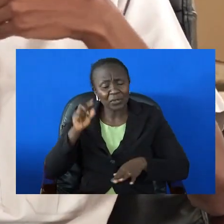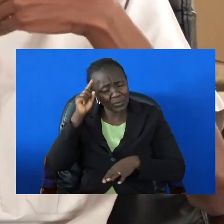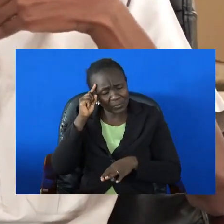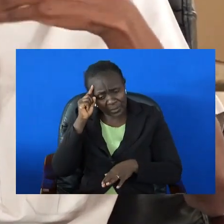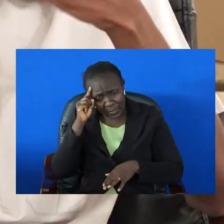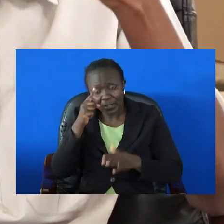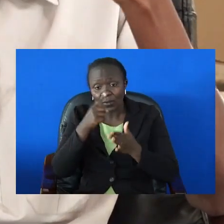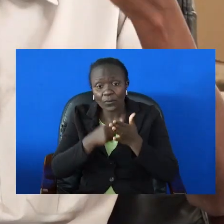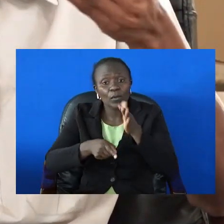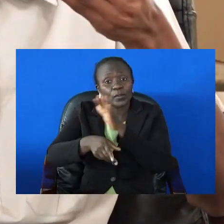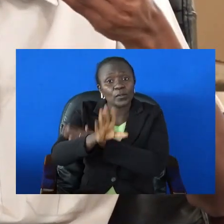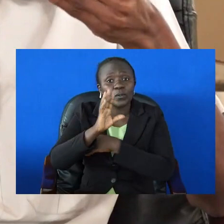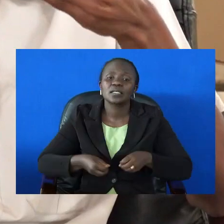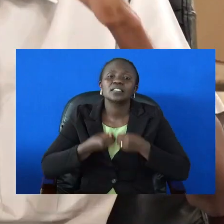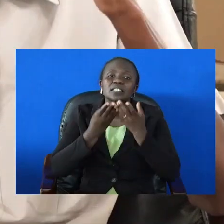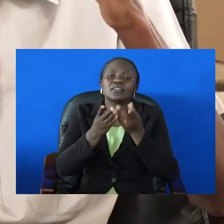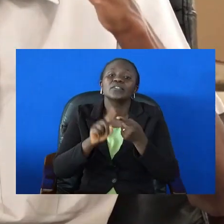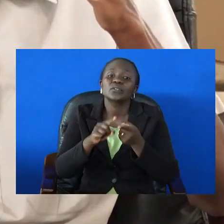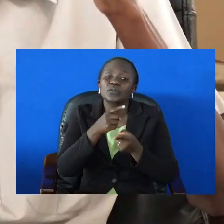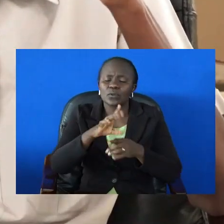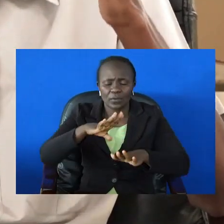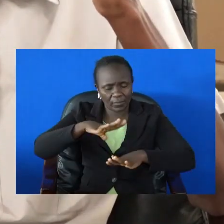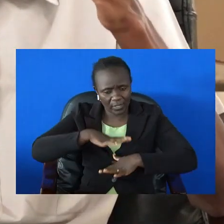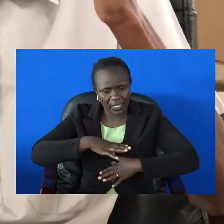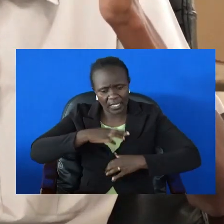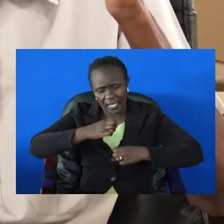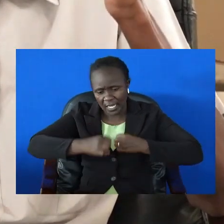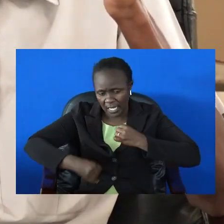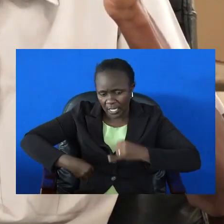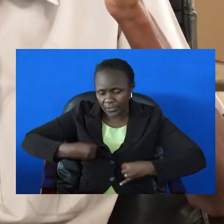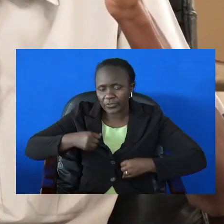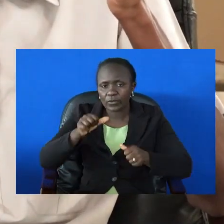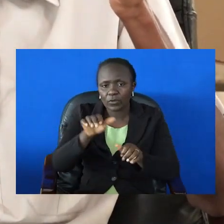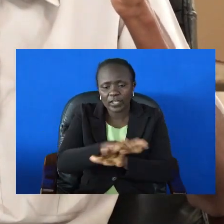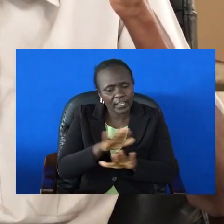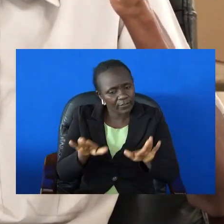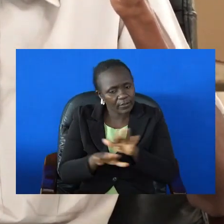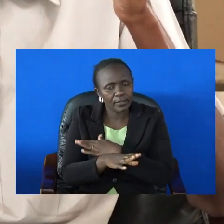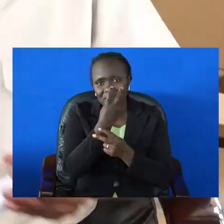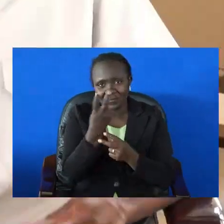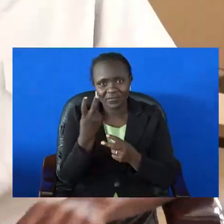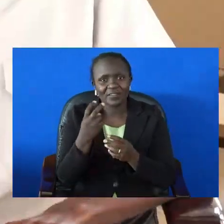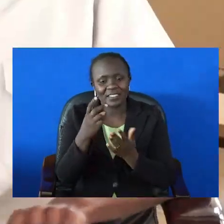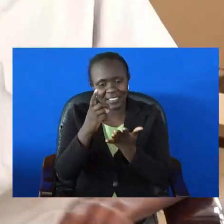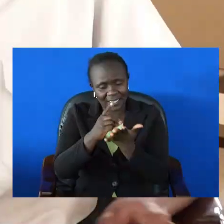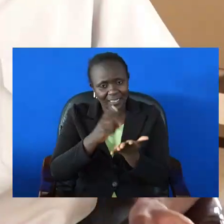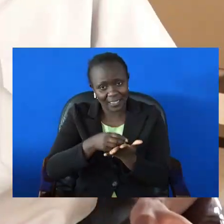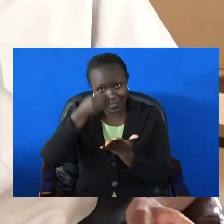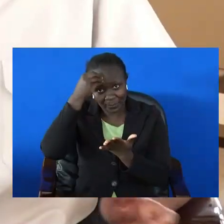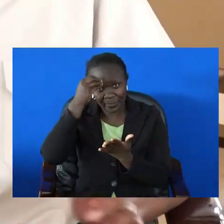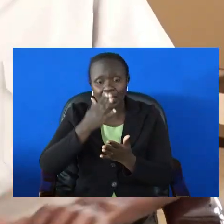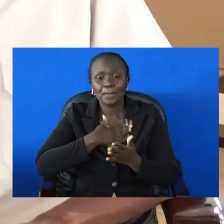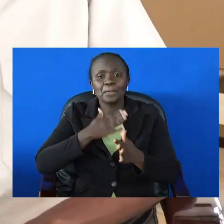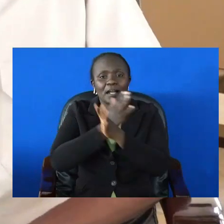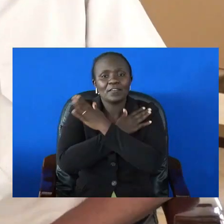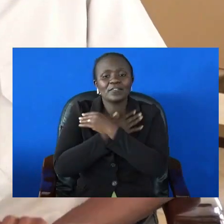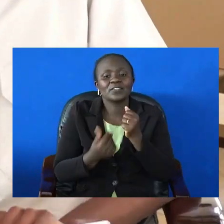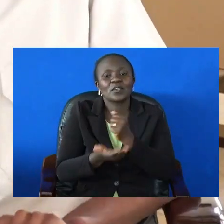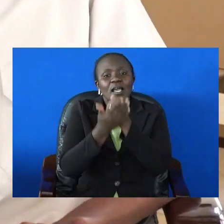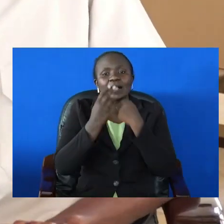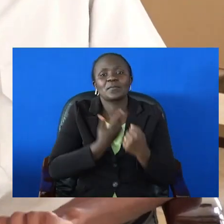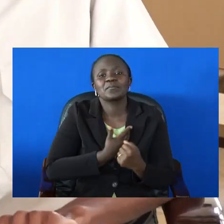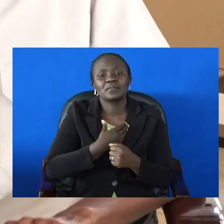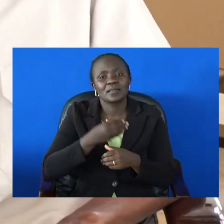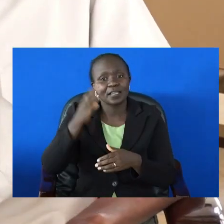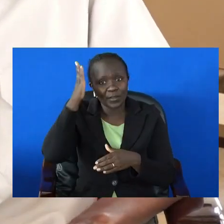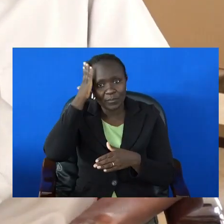God has given us is not enough. And may you enjoy each and everything that God has given you. And my friends are going to help me to